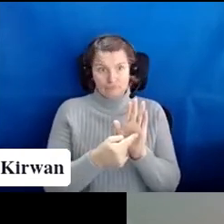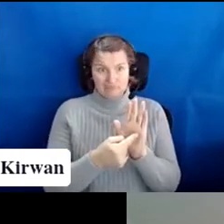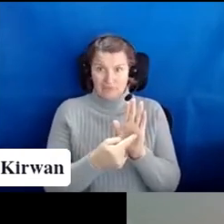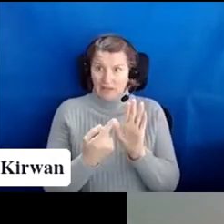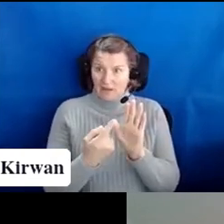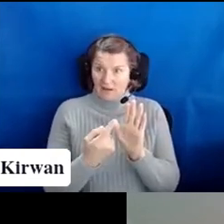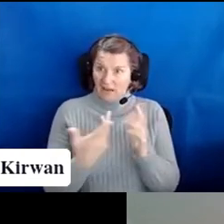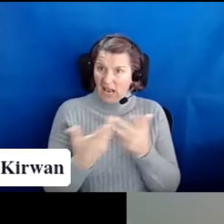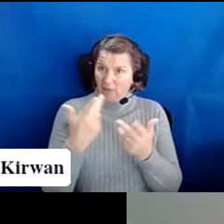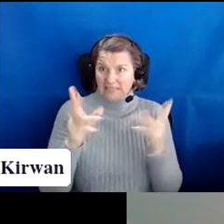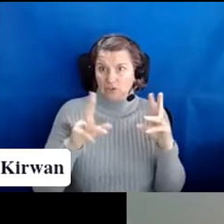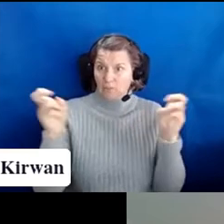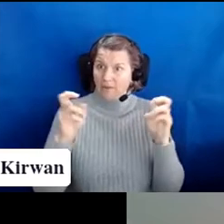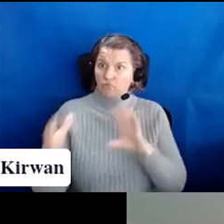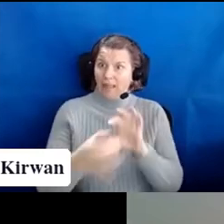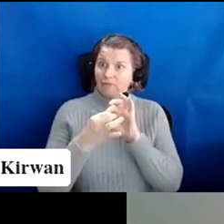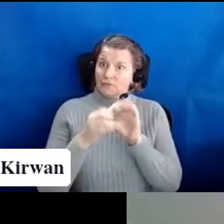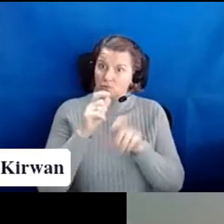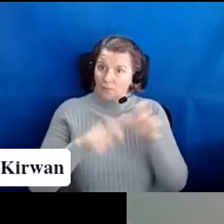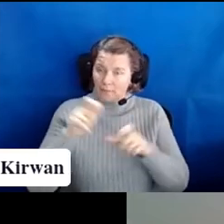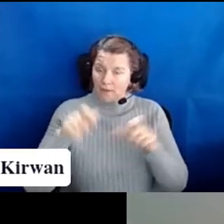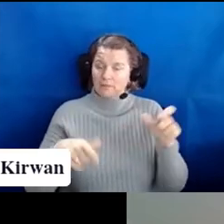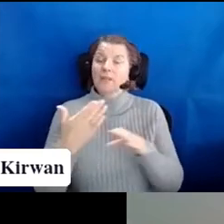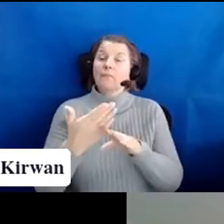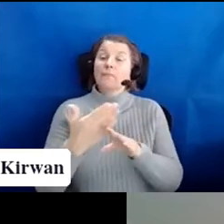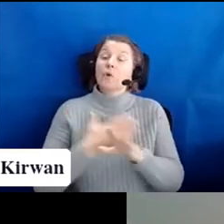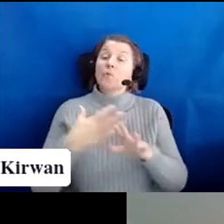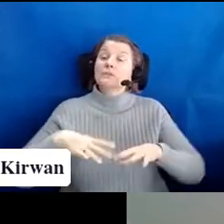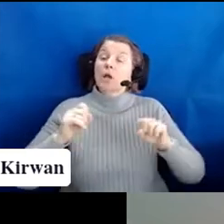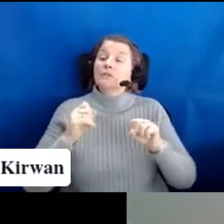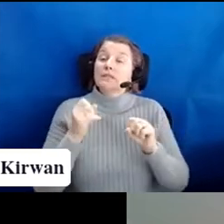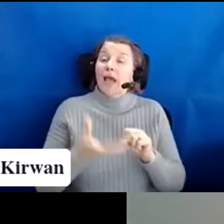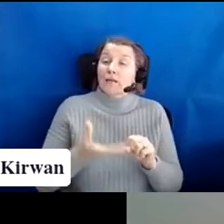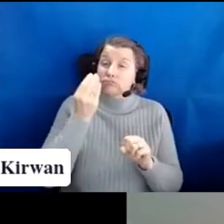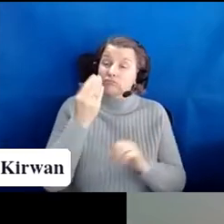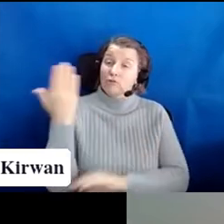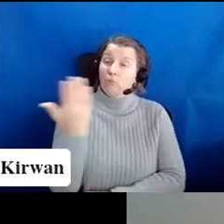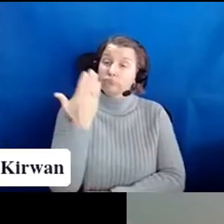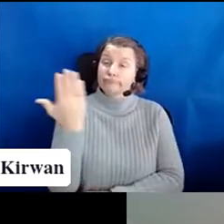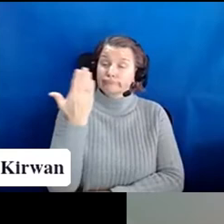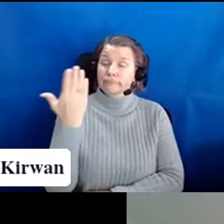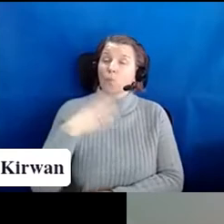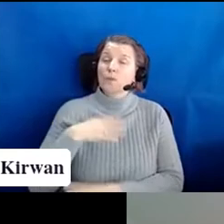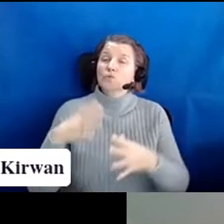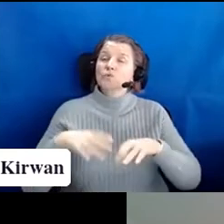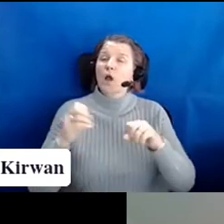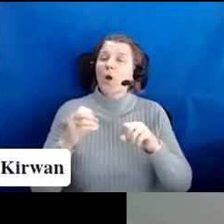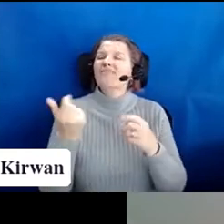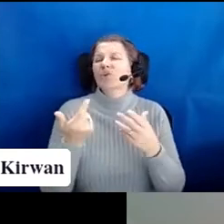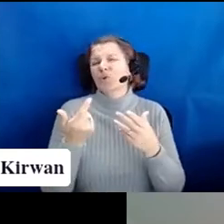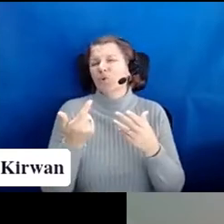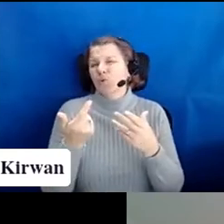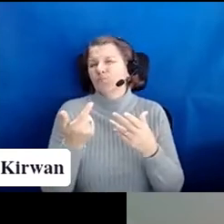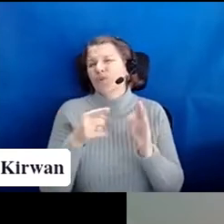topic today. Before we get started and hear from our speakers, I just wanted to kick off with a few